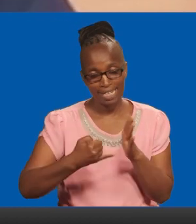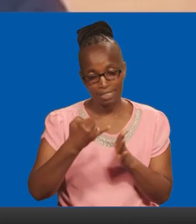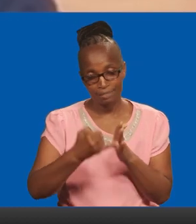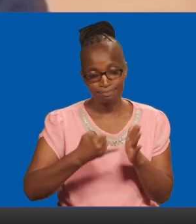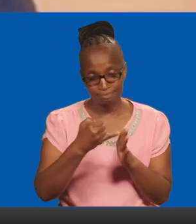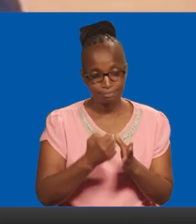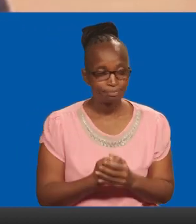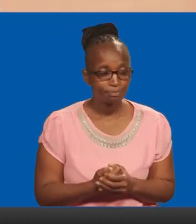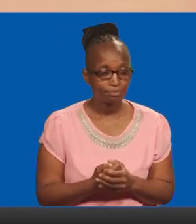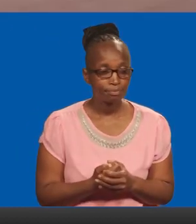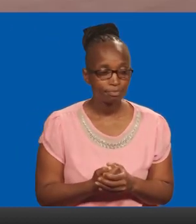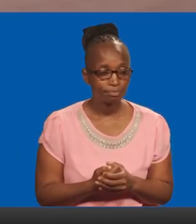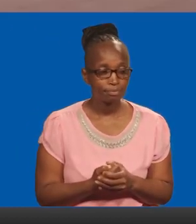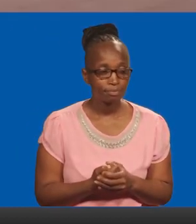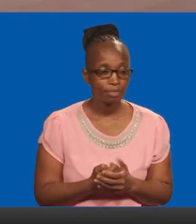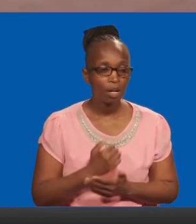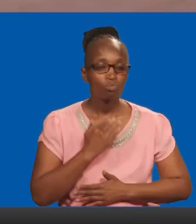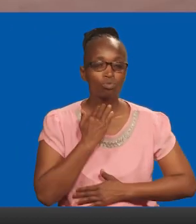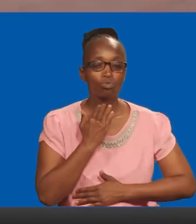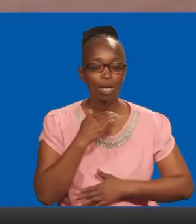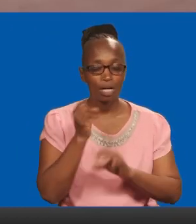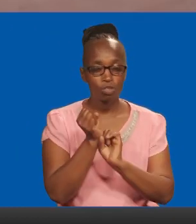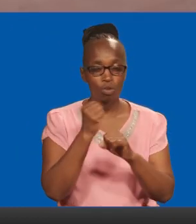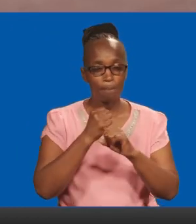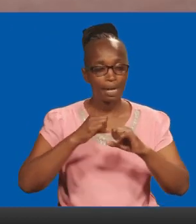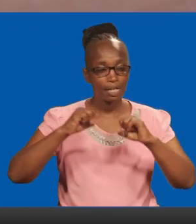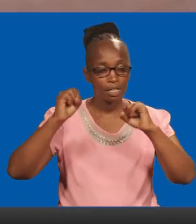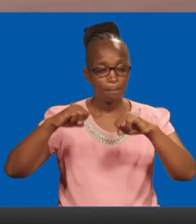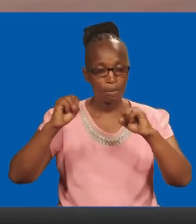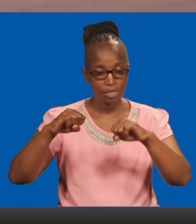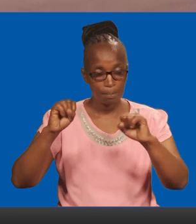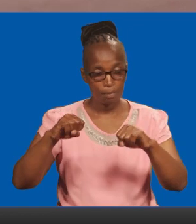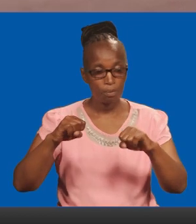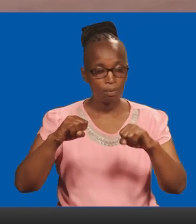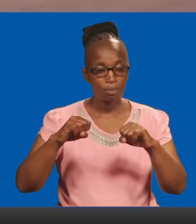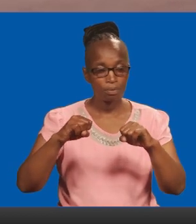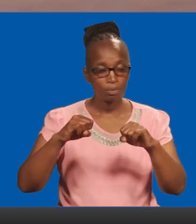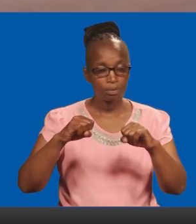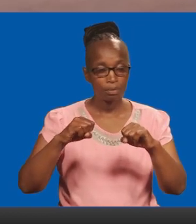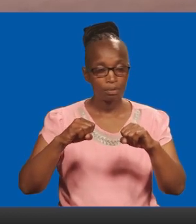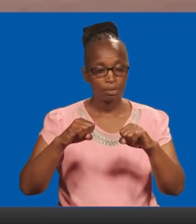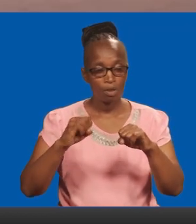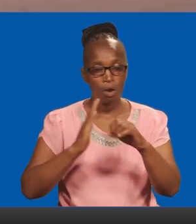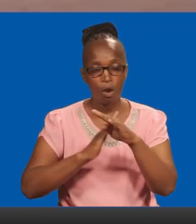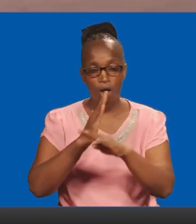for industrialization. Temperature, which will make it possible not only to